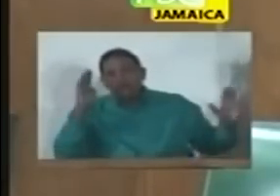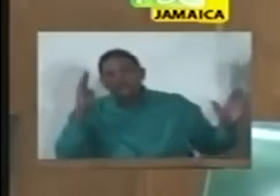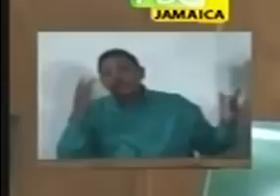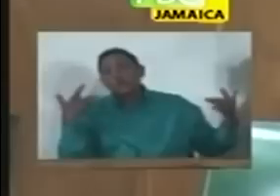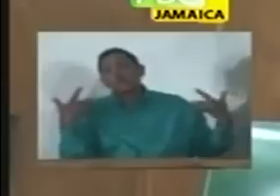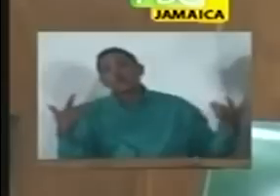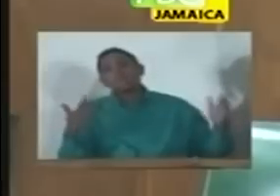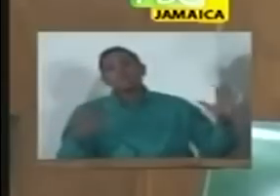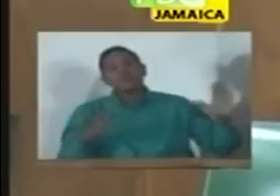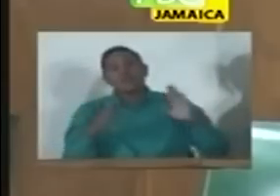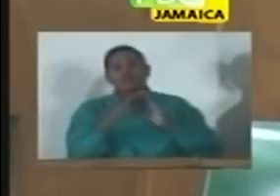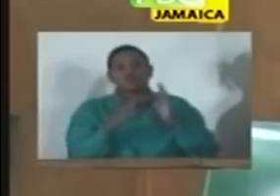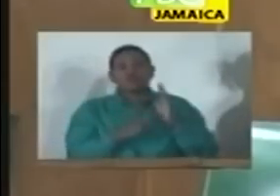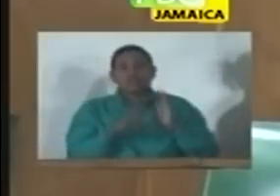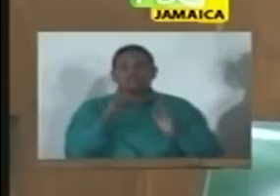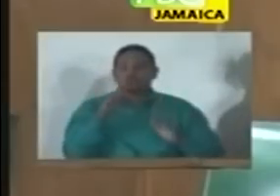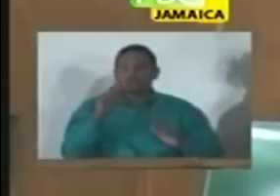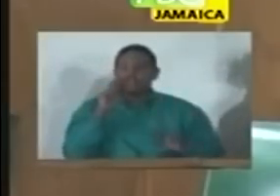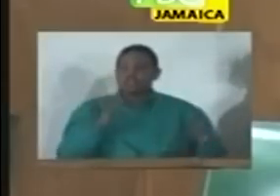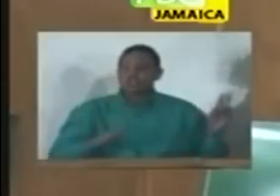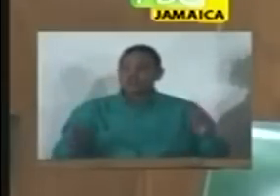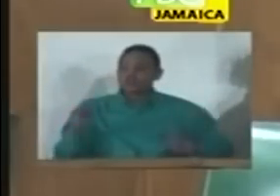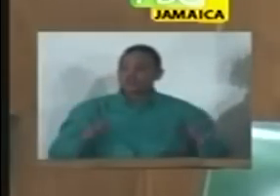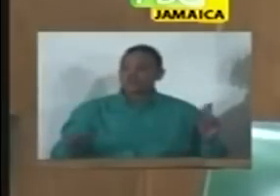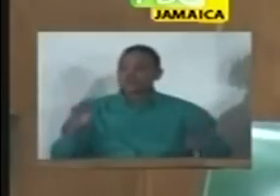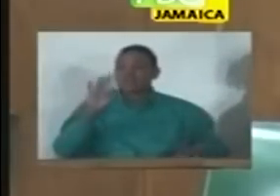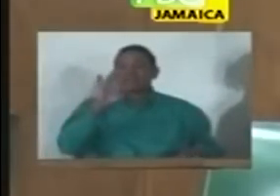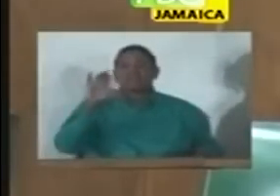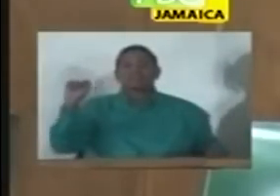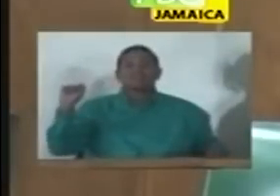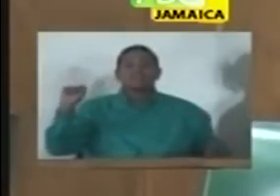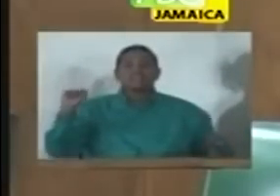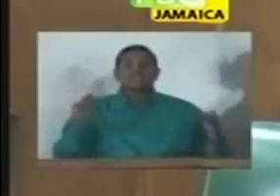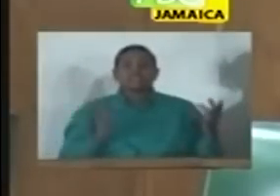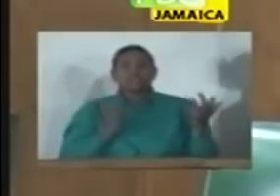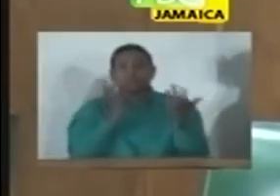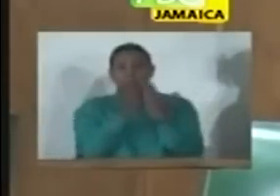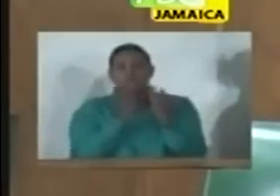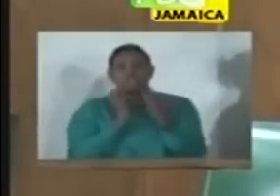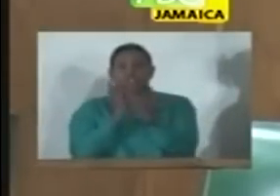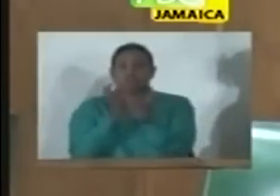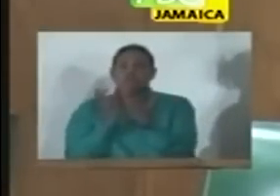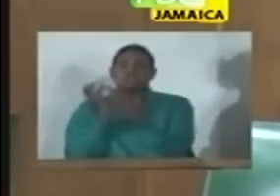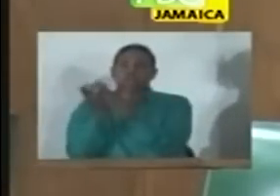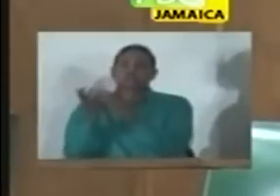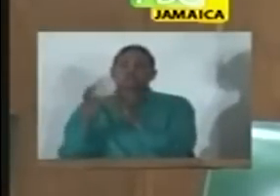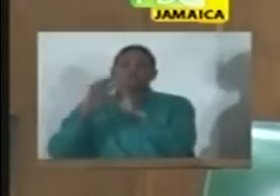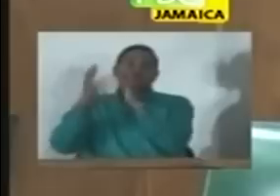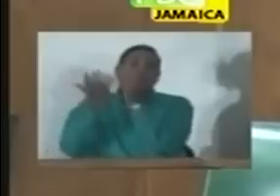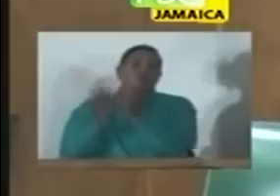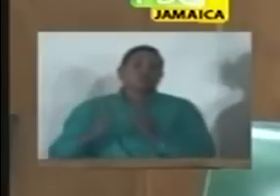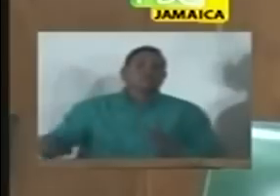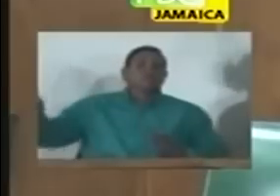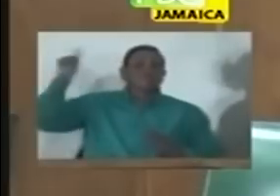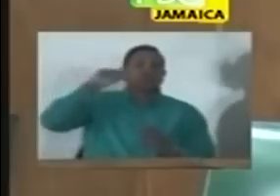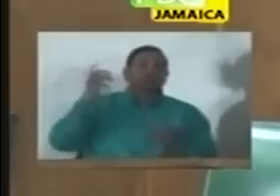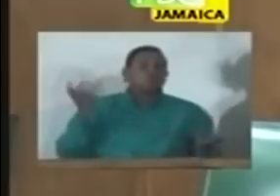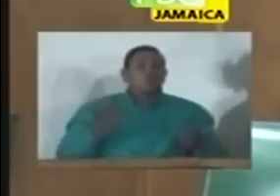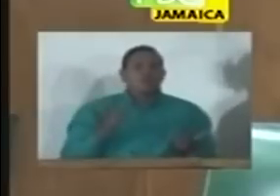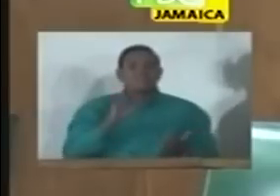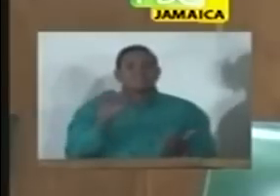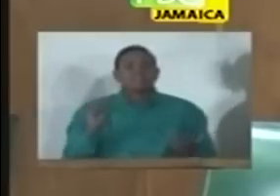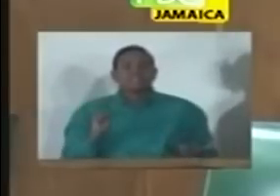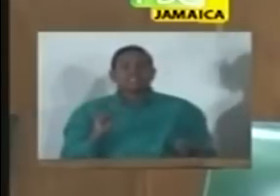regulations primarily look at the fees being brought in line with those being charged in the rest of the region, fees being brought